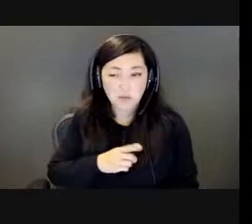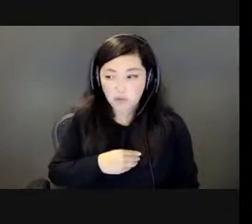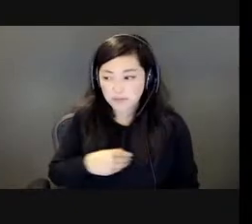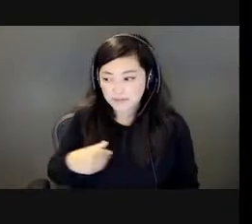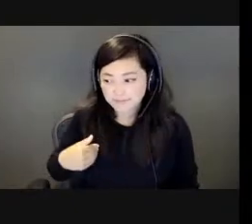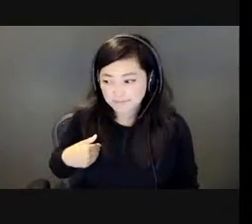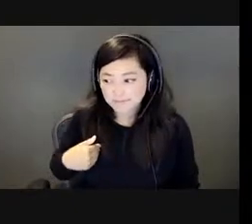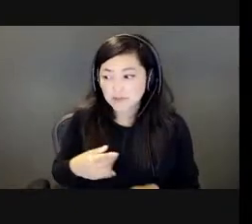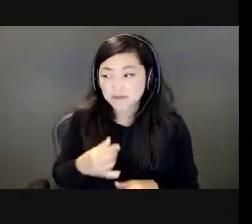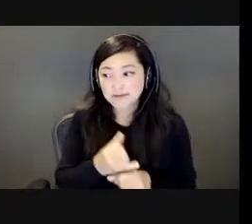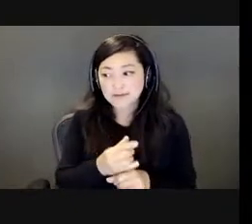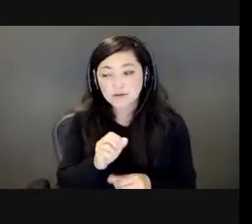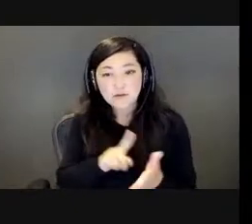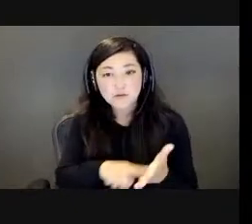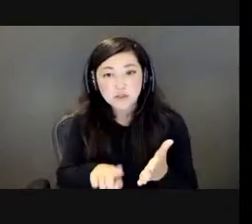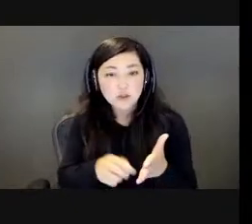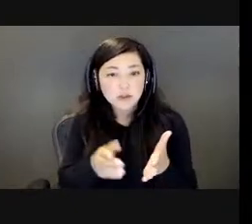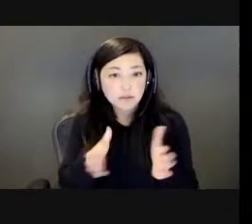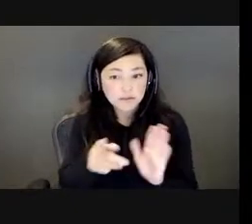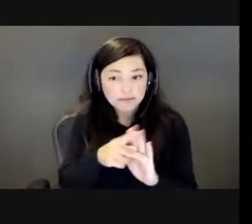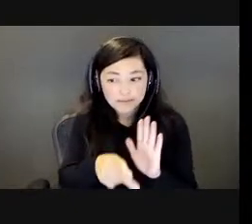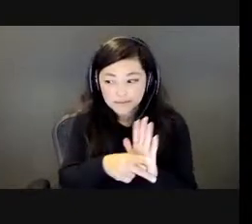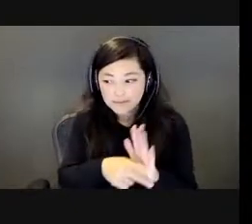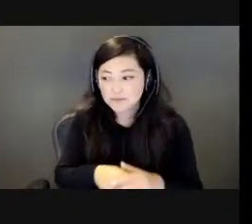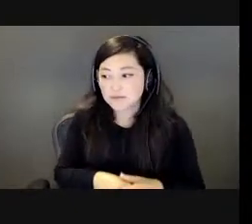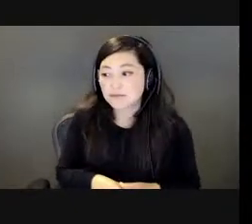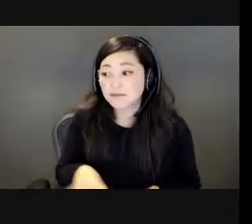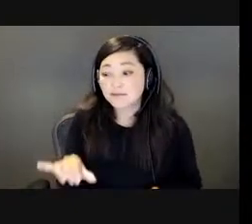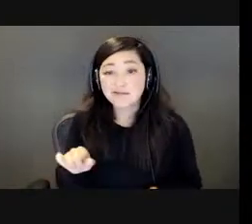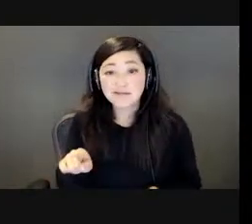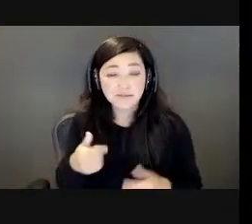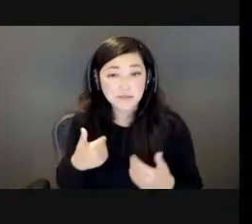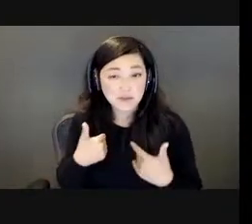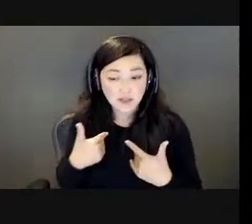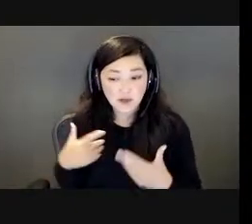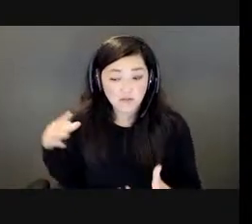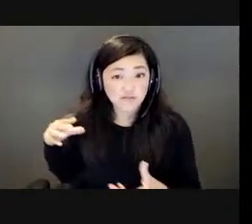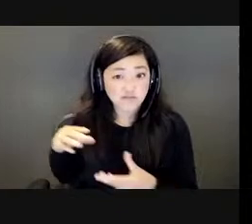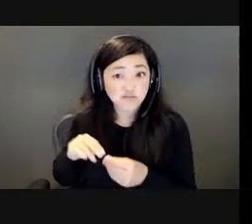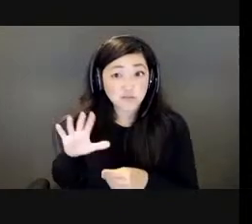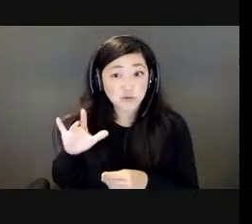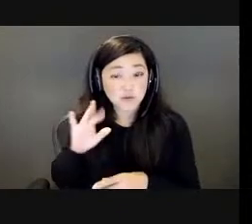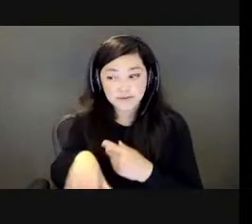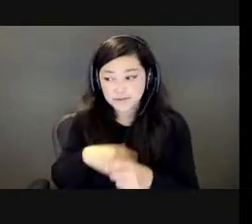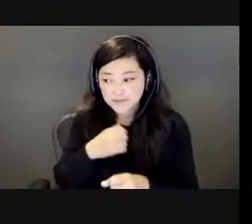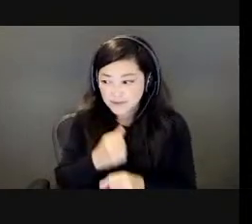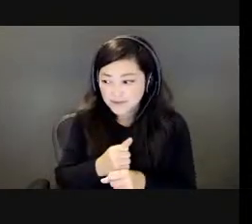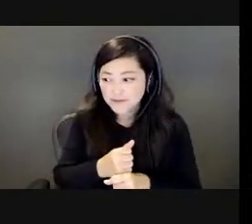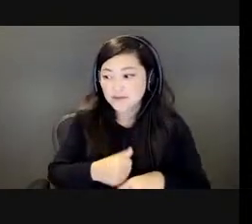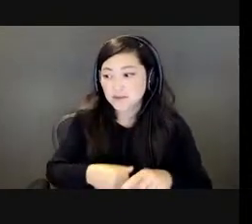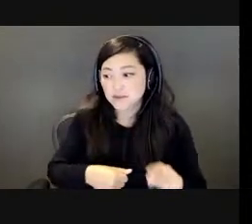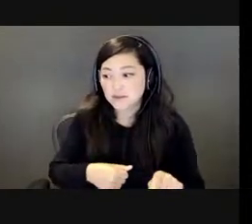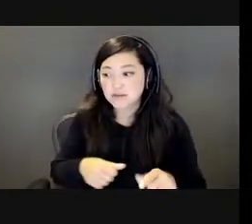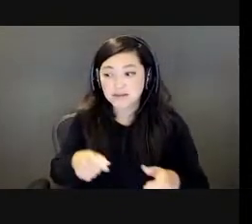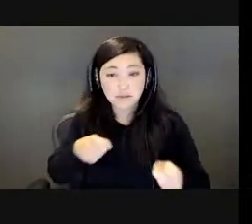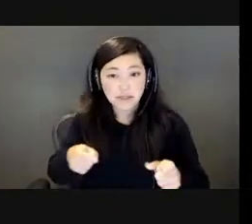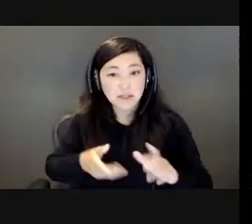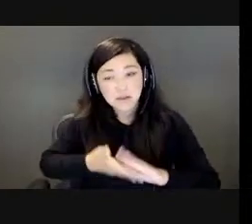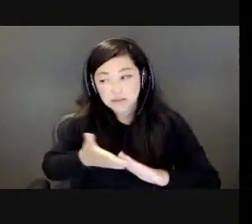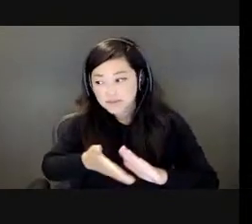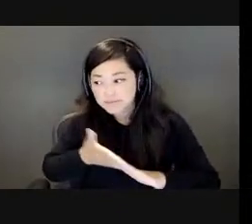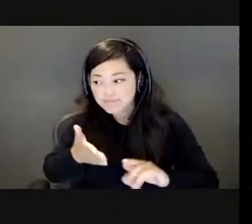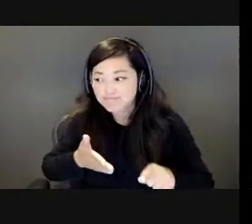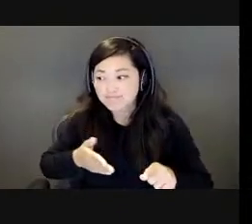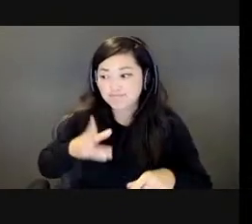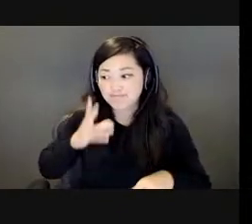than 25 years of management and administrative experience in nonprofit and community-based sectors. A leader